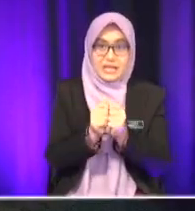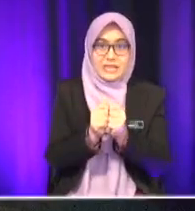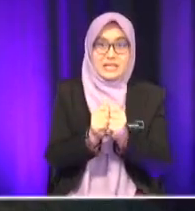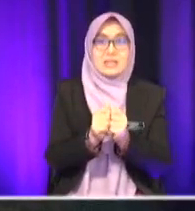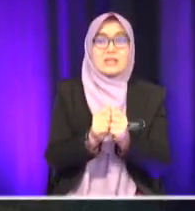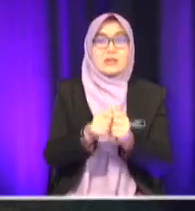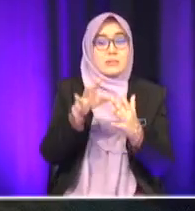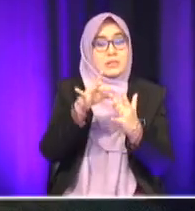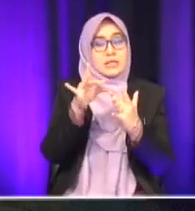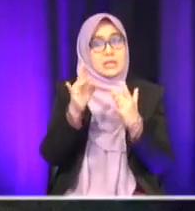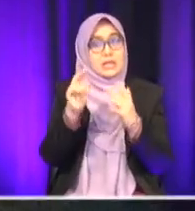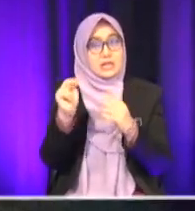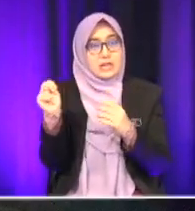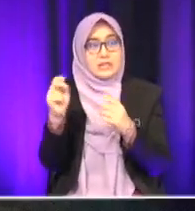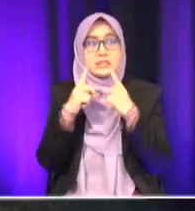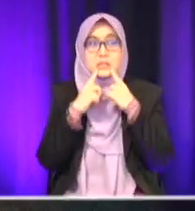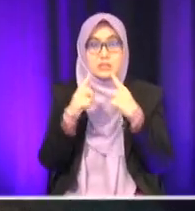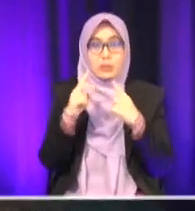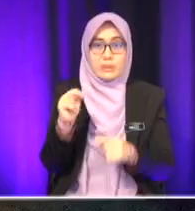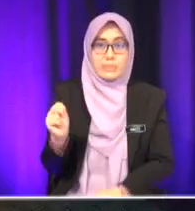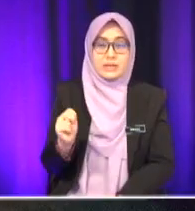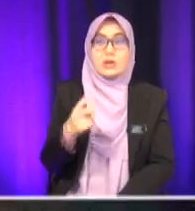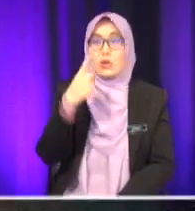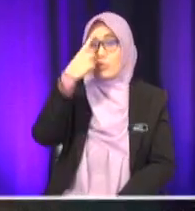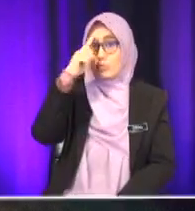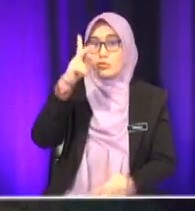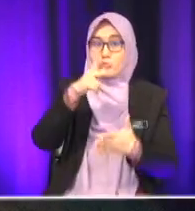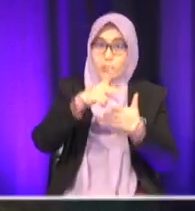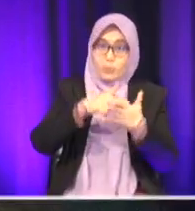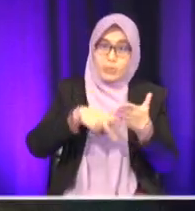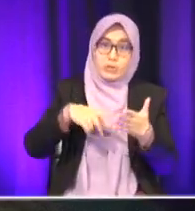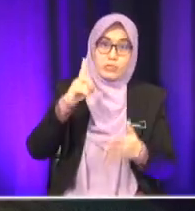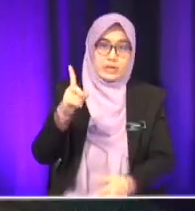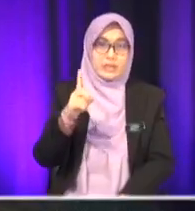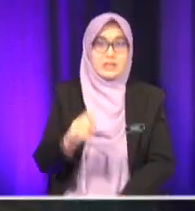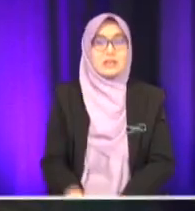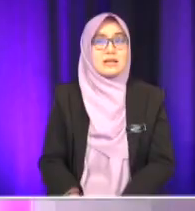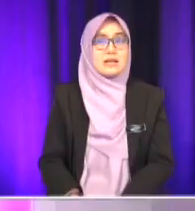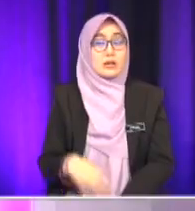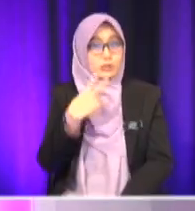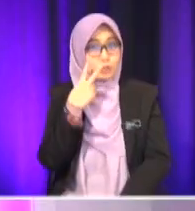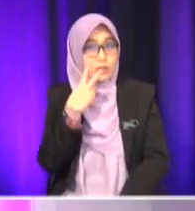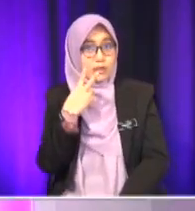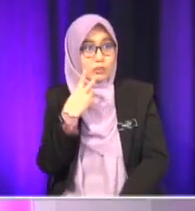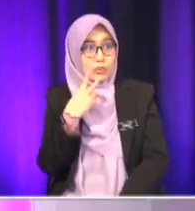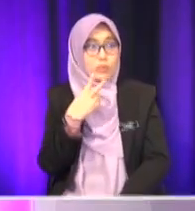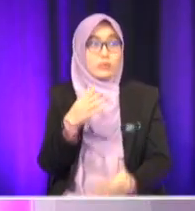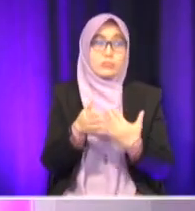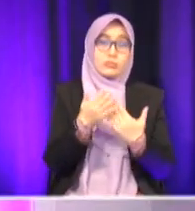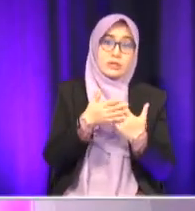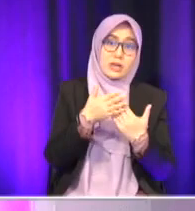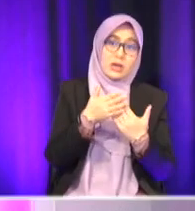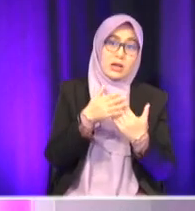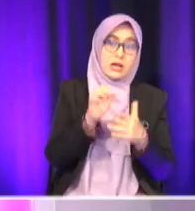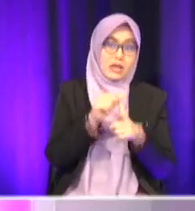2 questions, right, on part 1. So is it difficult? Seems to be pretty simple actually if we read the